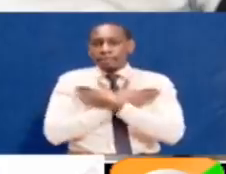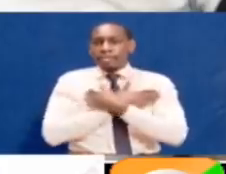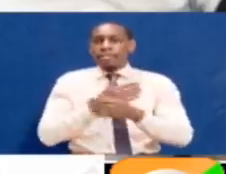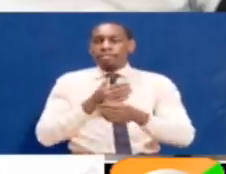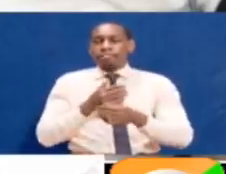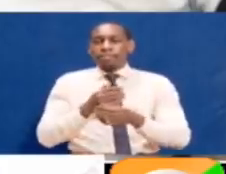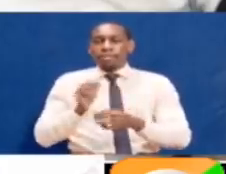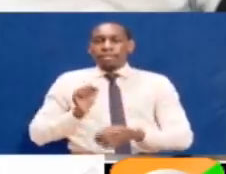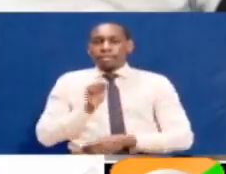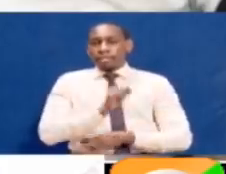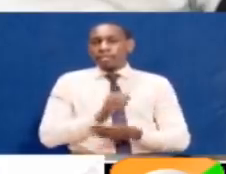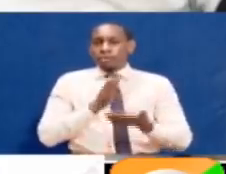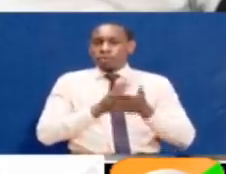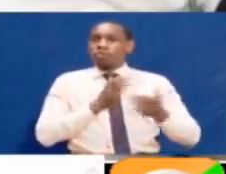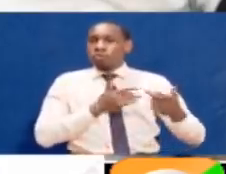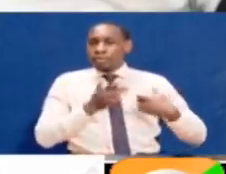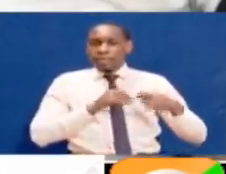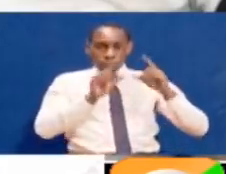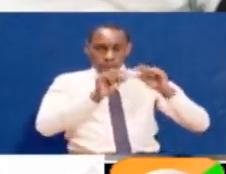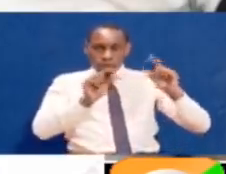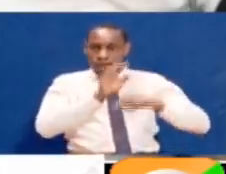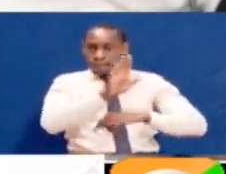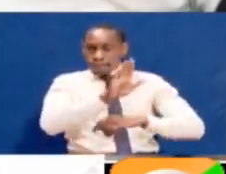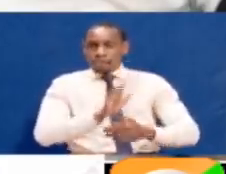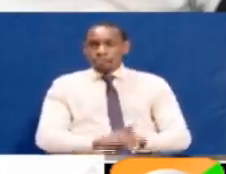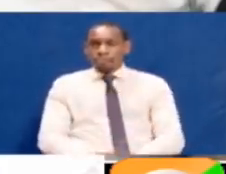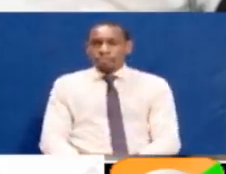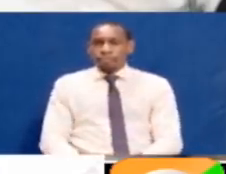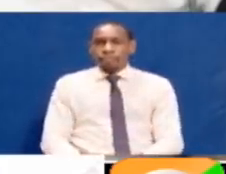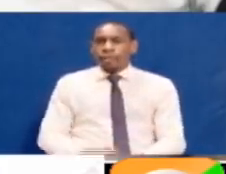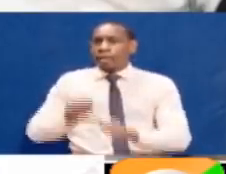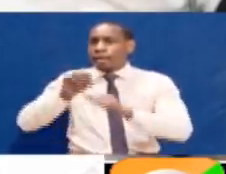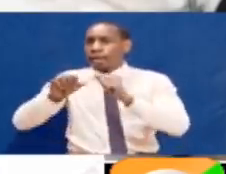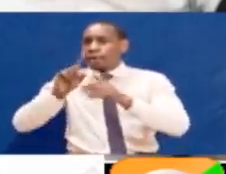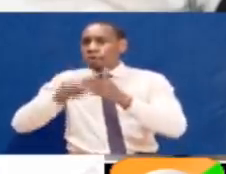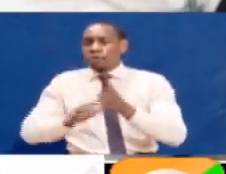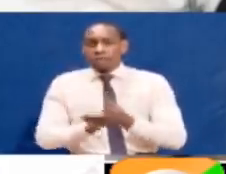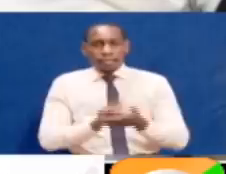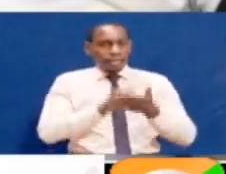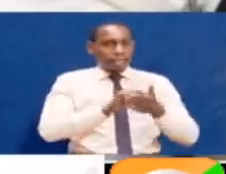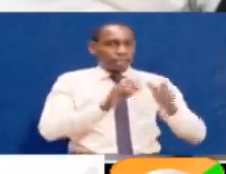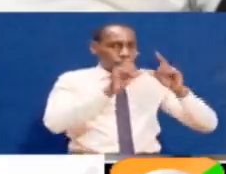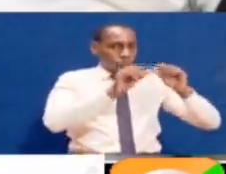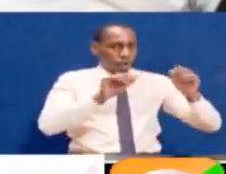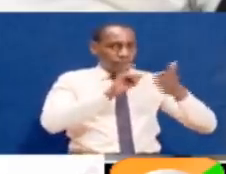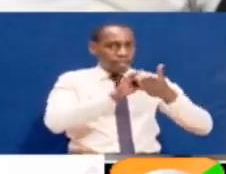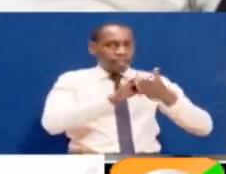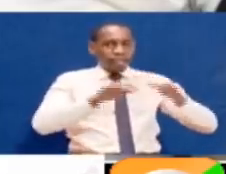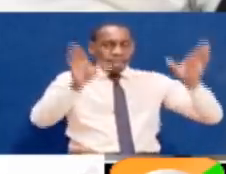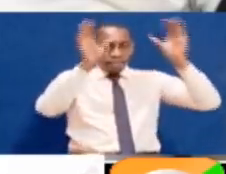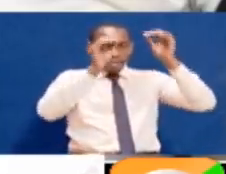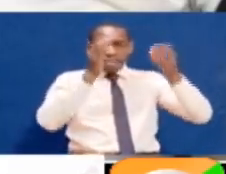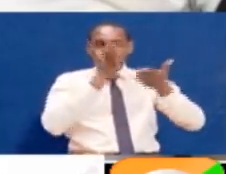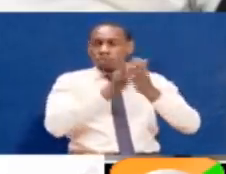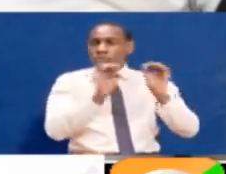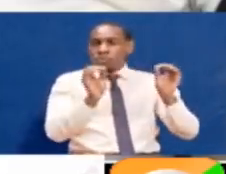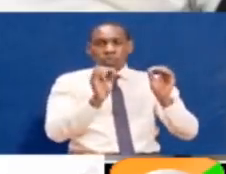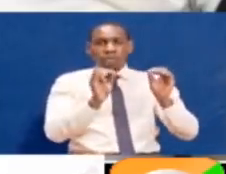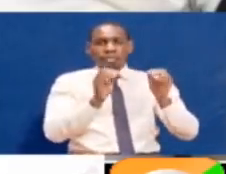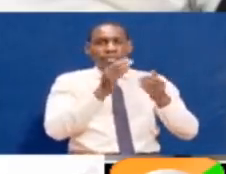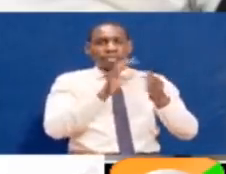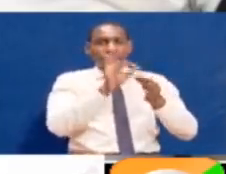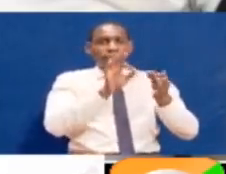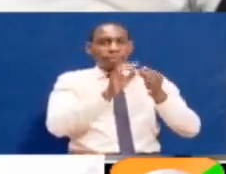were concerned about the route you were taking. About what? Sorry. You made a statement where you said the president was not truthful on particular